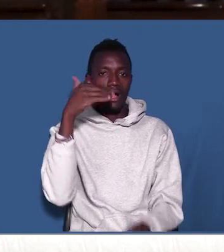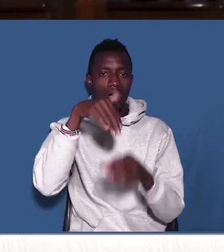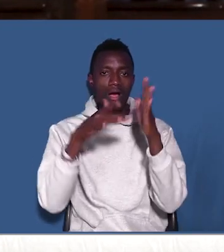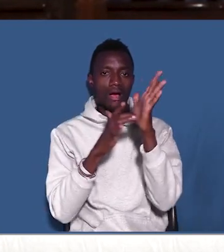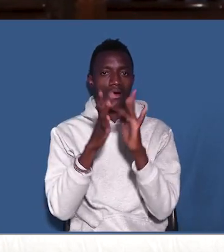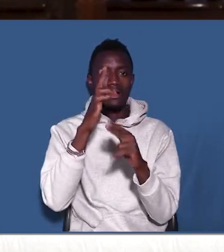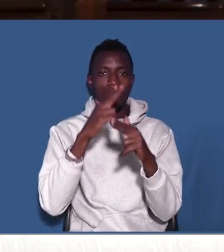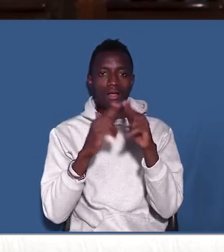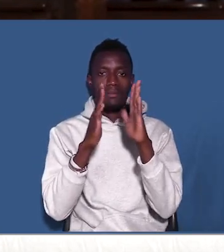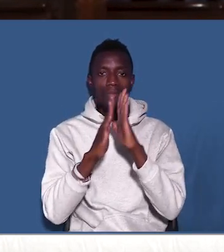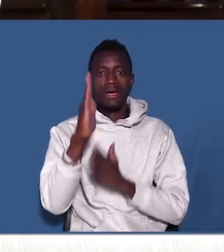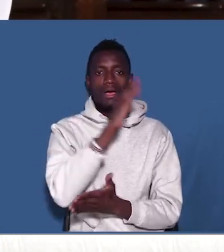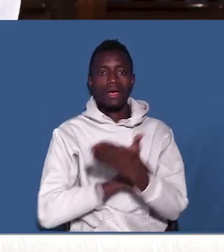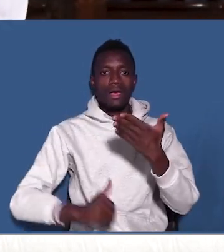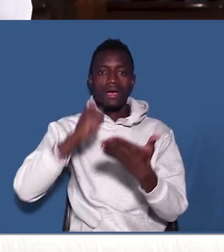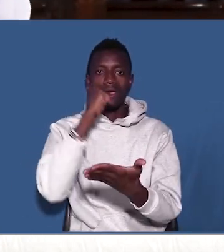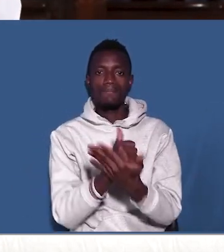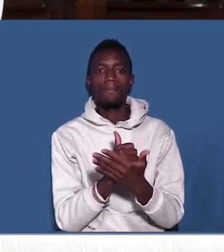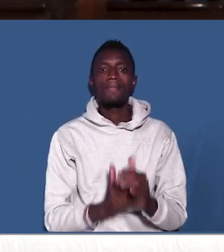pray. Amen.